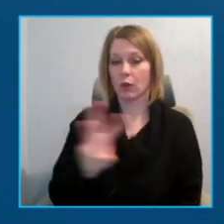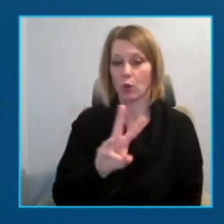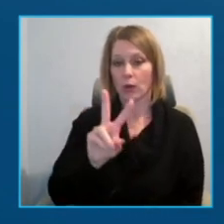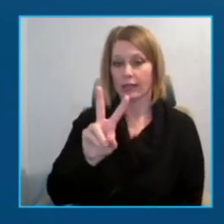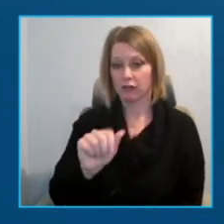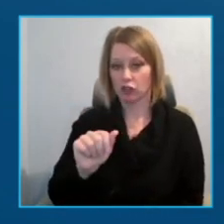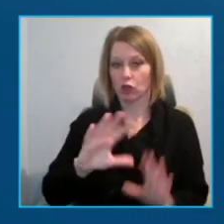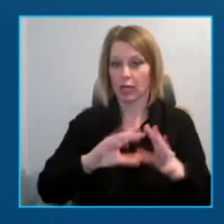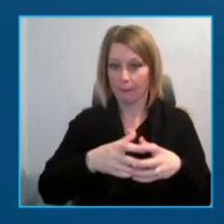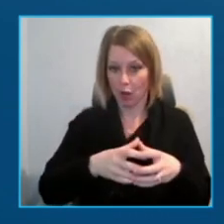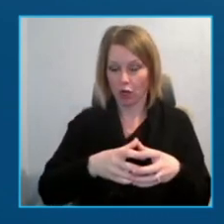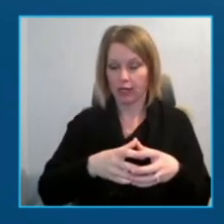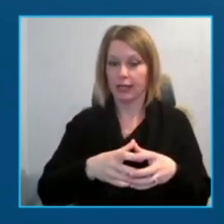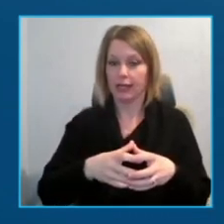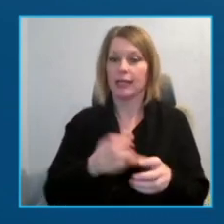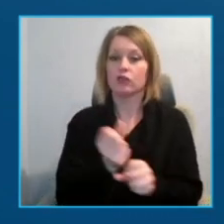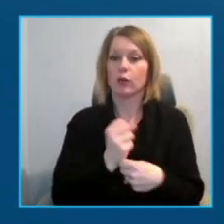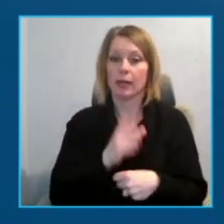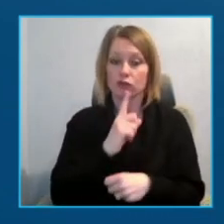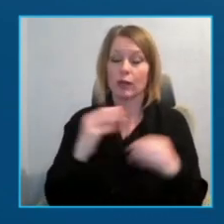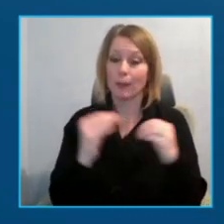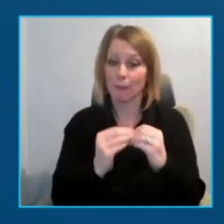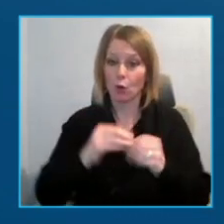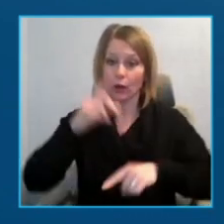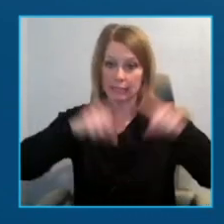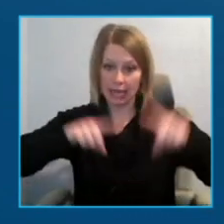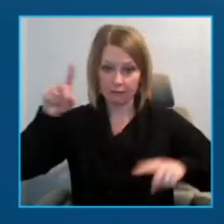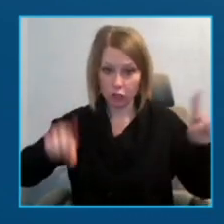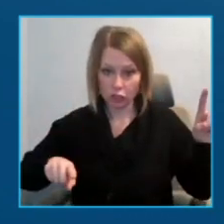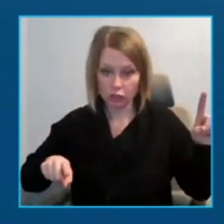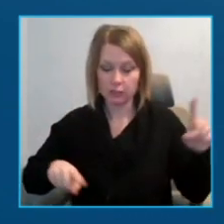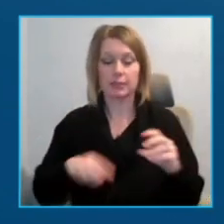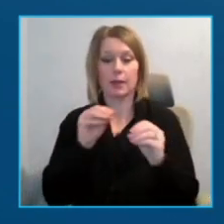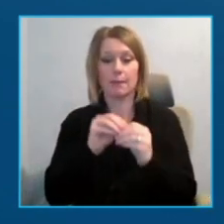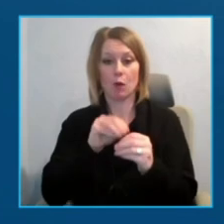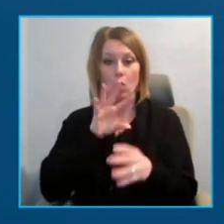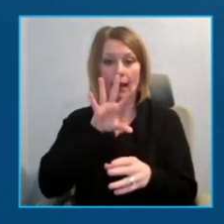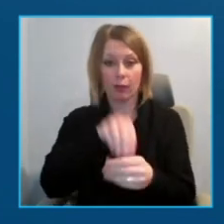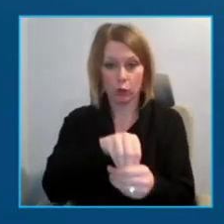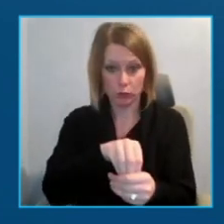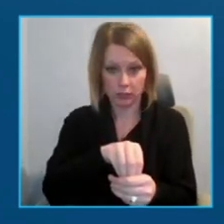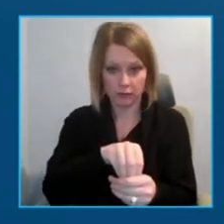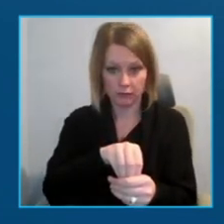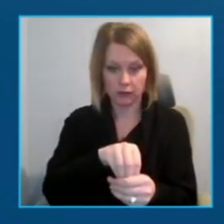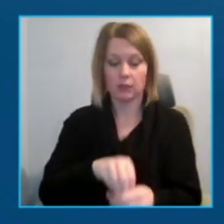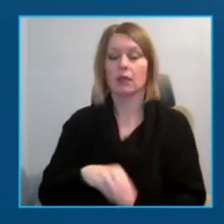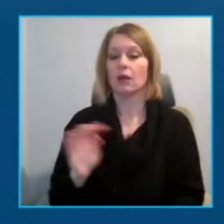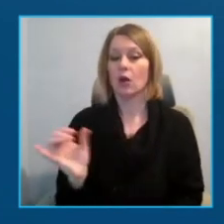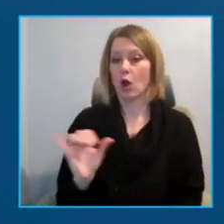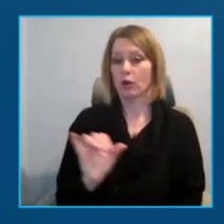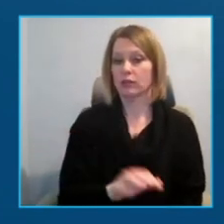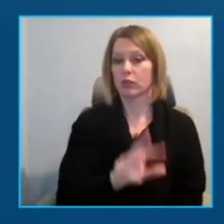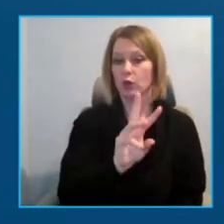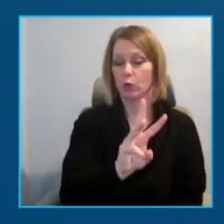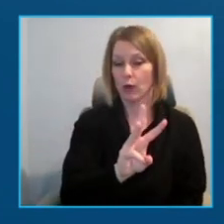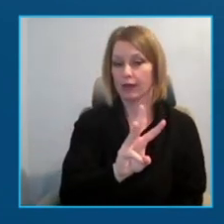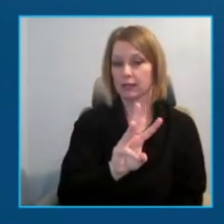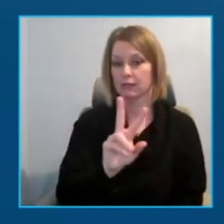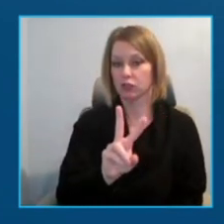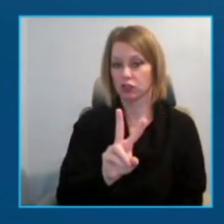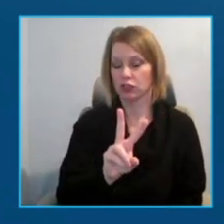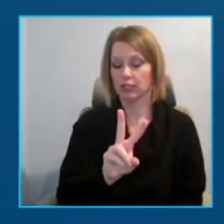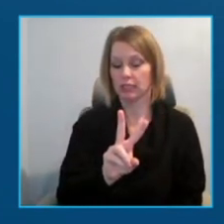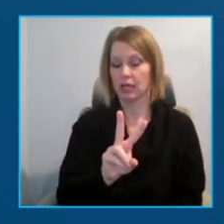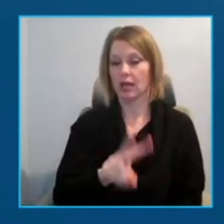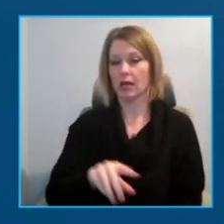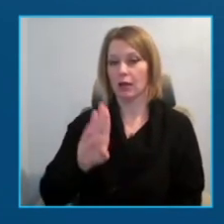more diverse and inclusive, and whereas the West Virginia bylaws committee discussed